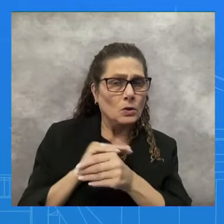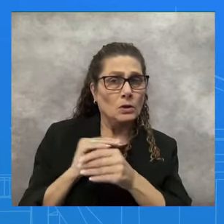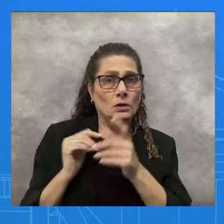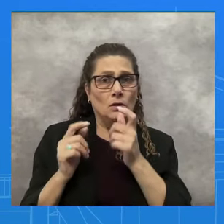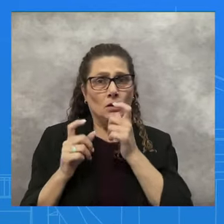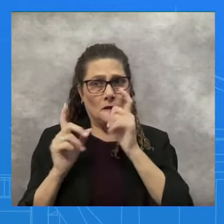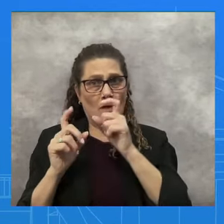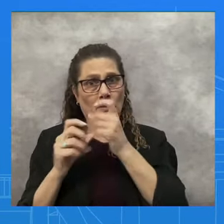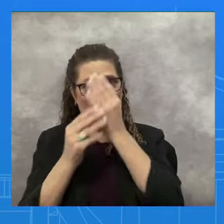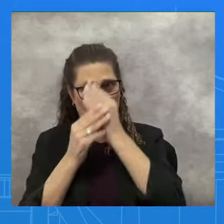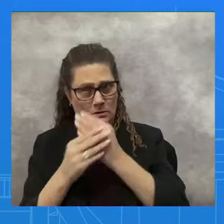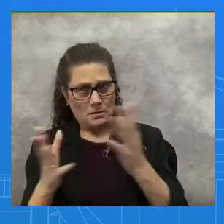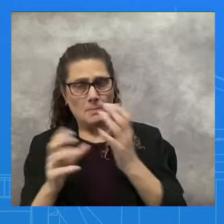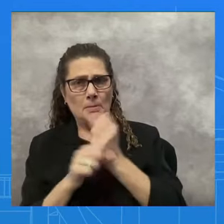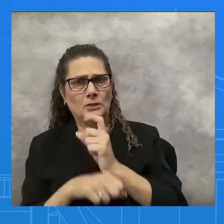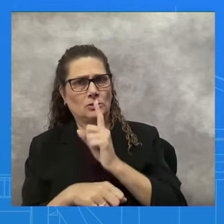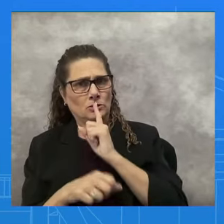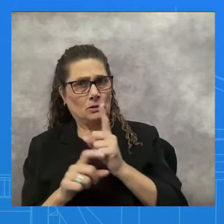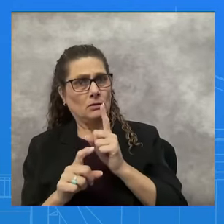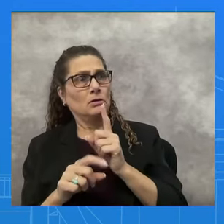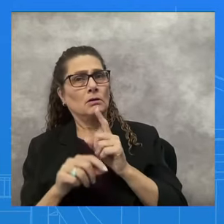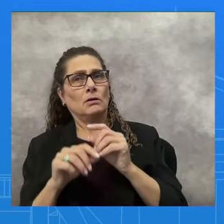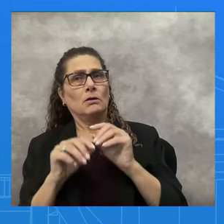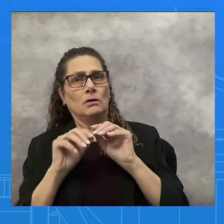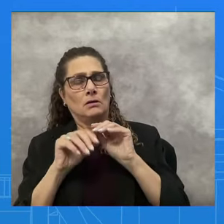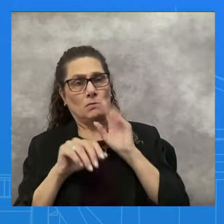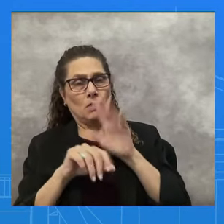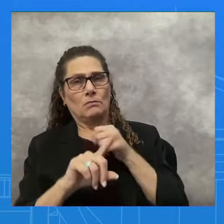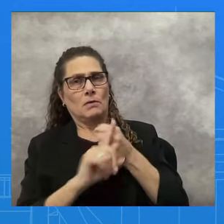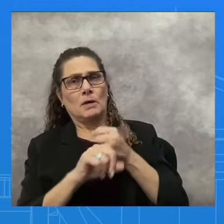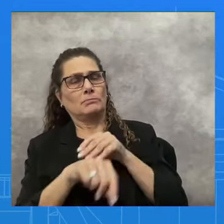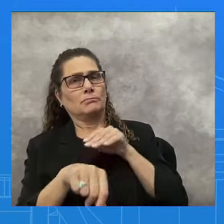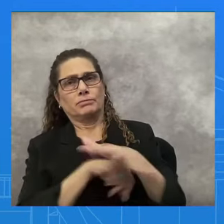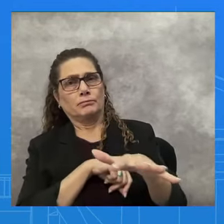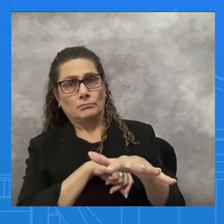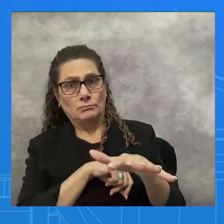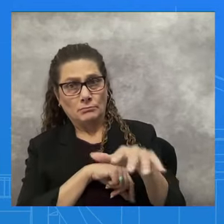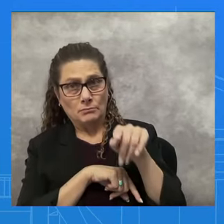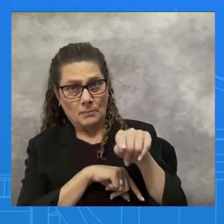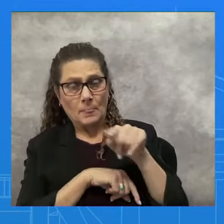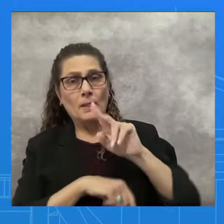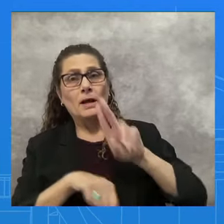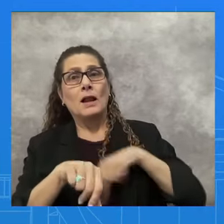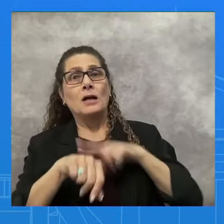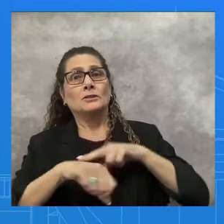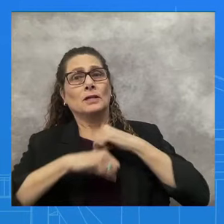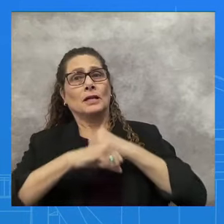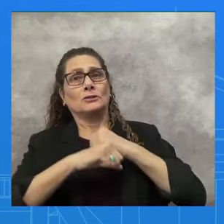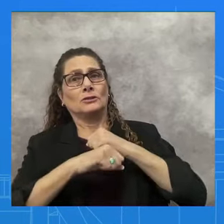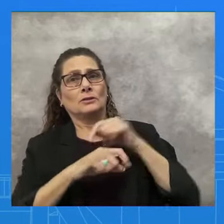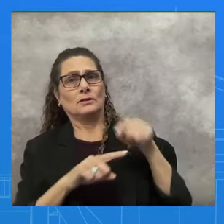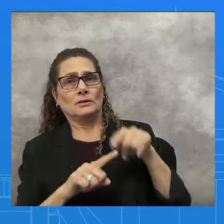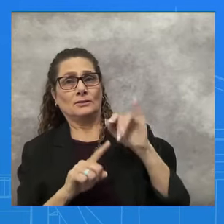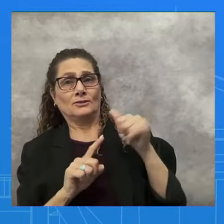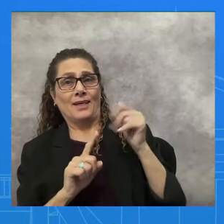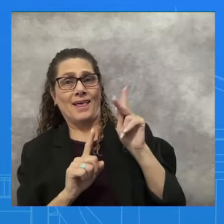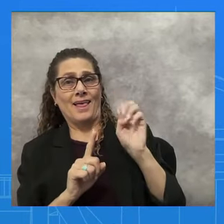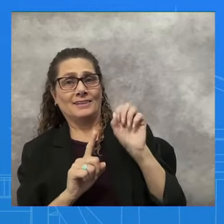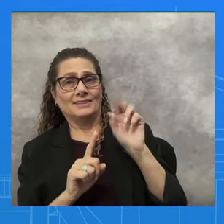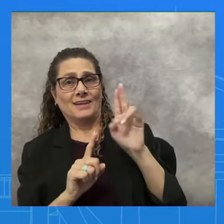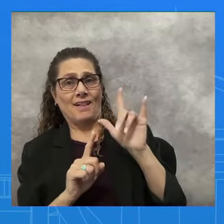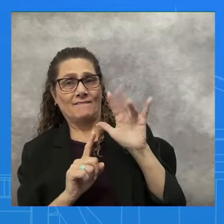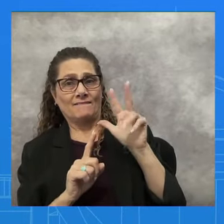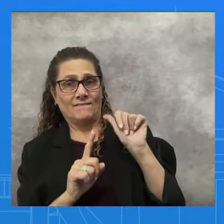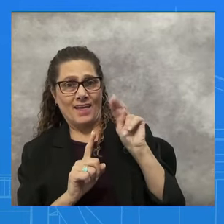effect. In keeping with that approach, our National Security Advisor, Jake Sullivan, is meeting this afternoon with House leadership and committee chairs and